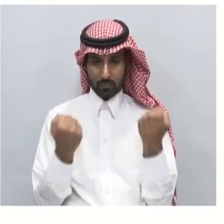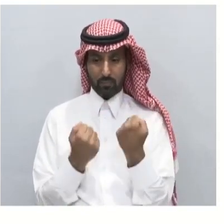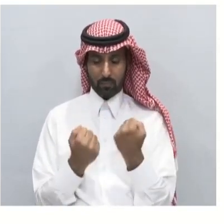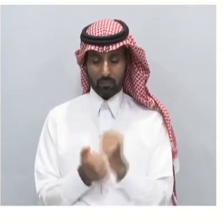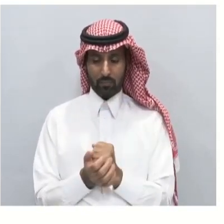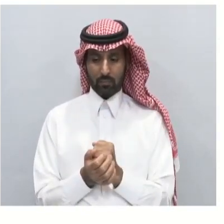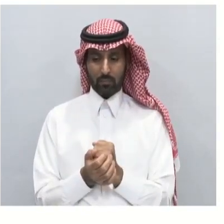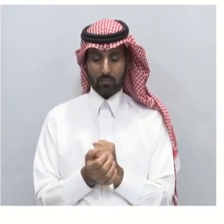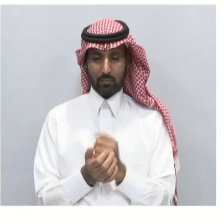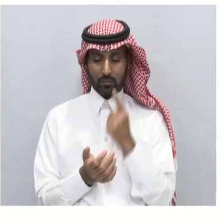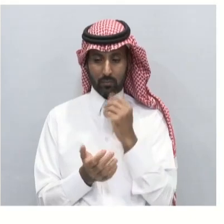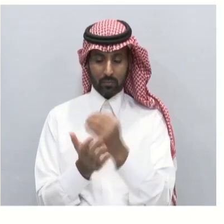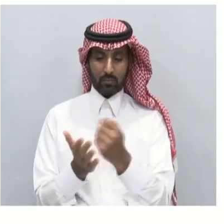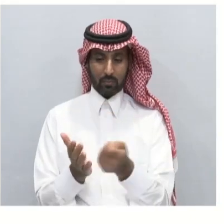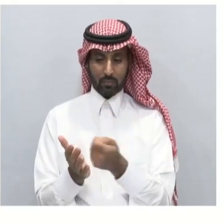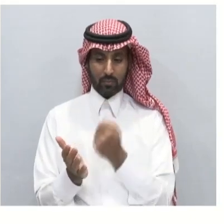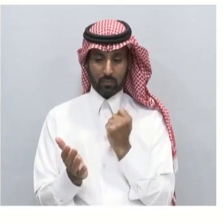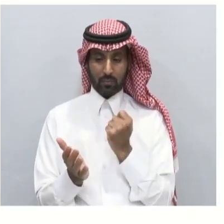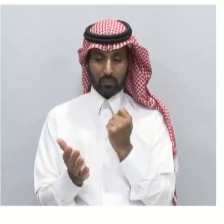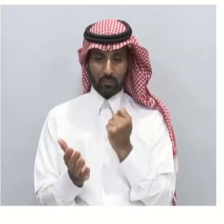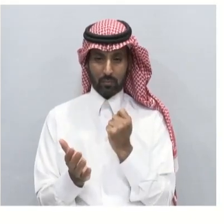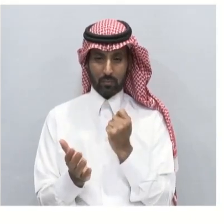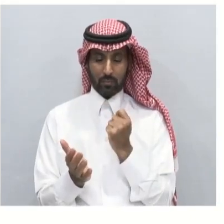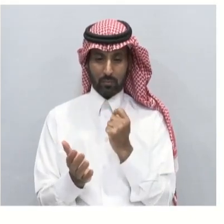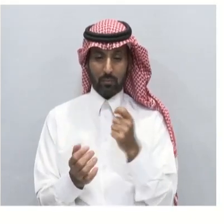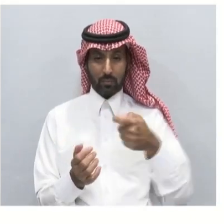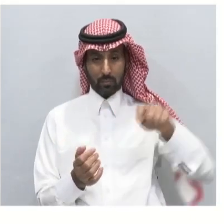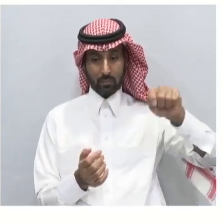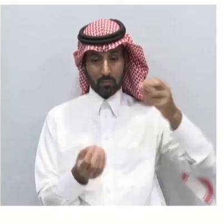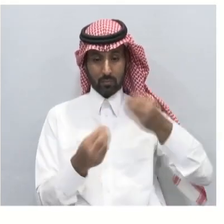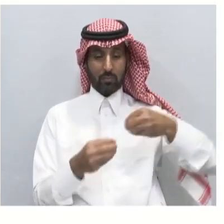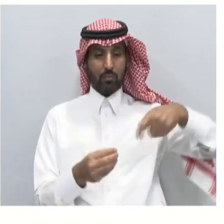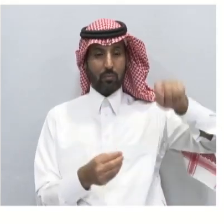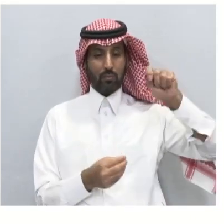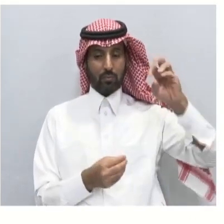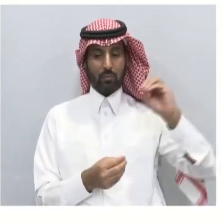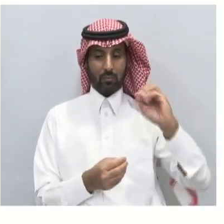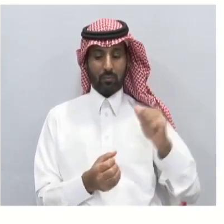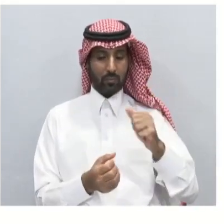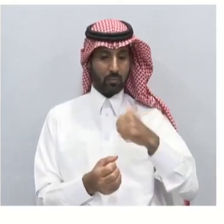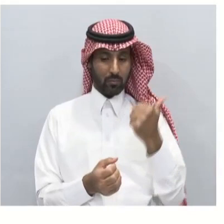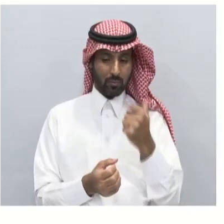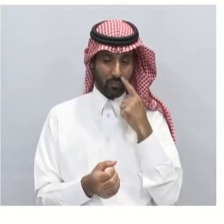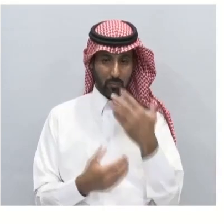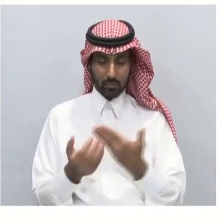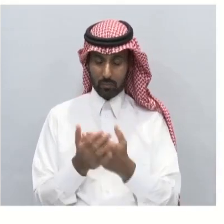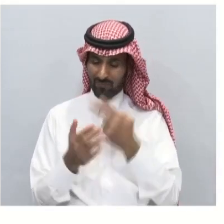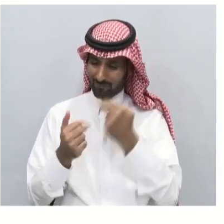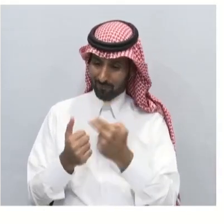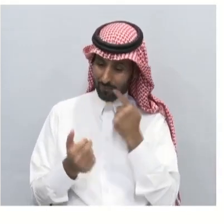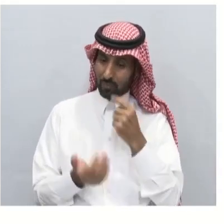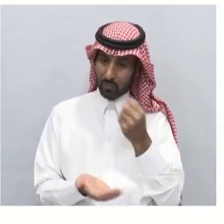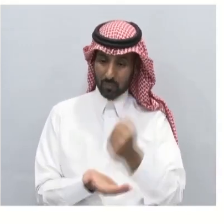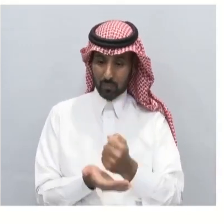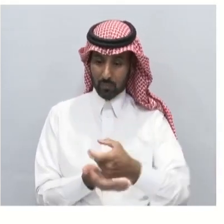we wrote it using the infinitives. Six, try not to refuse an